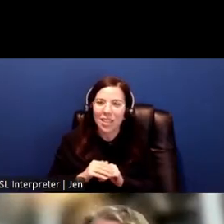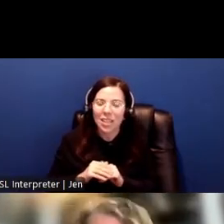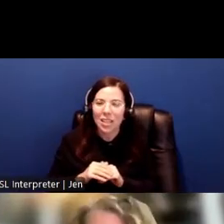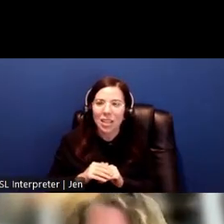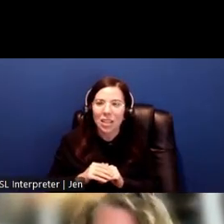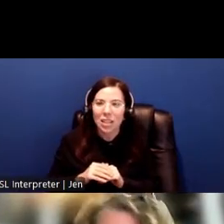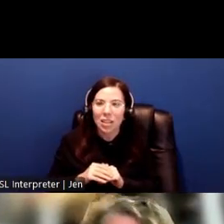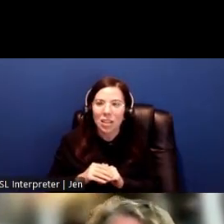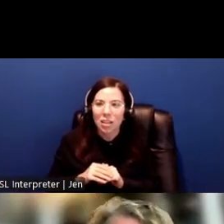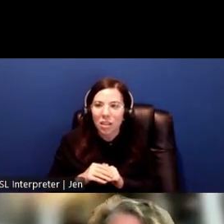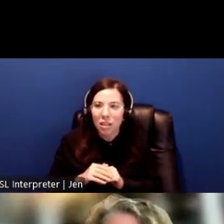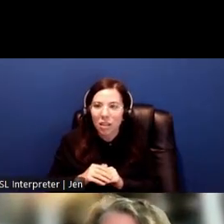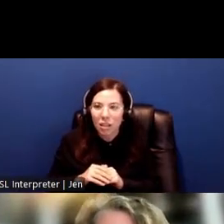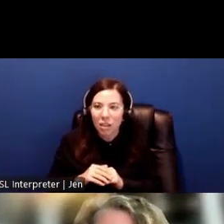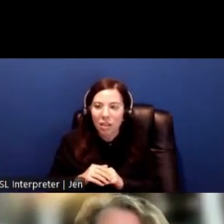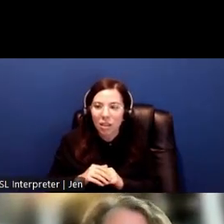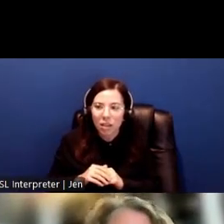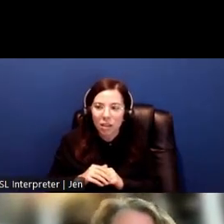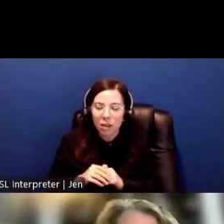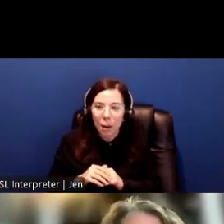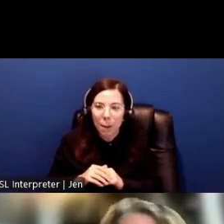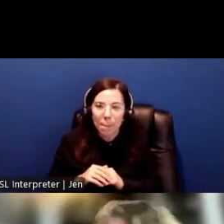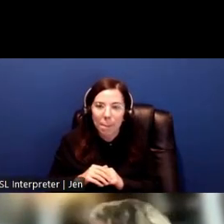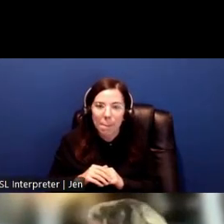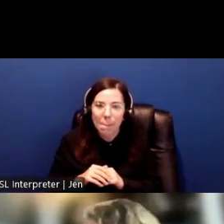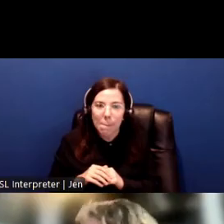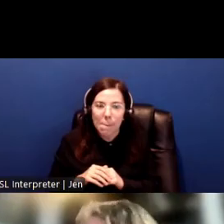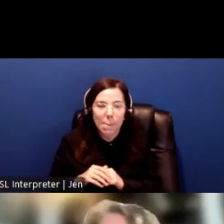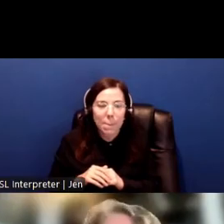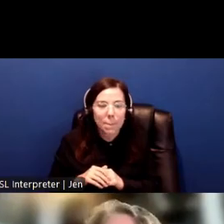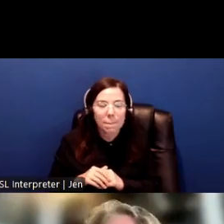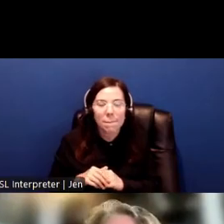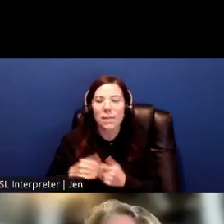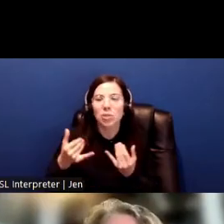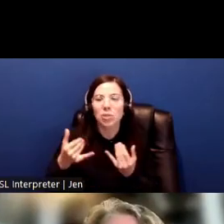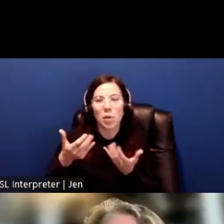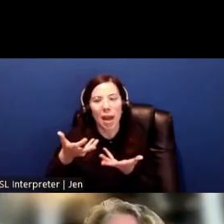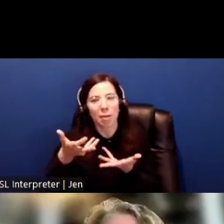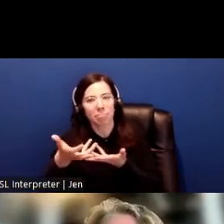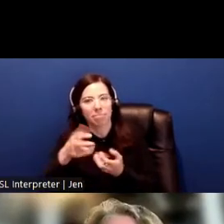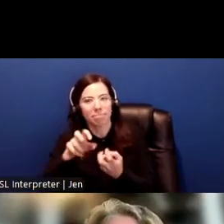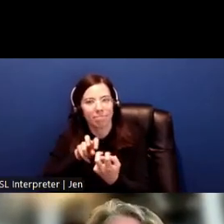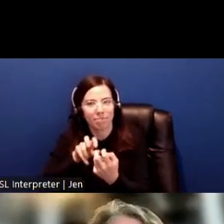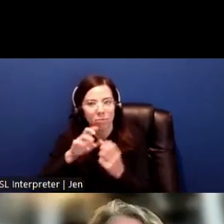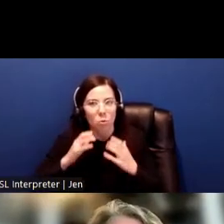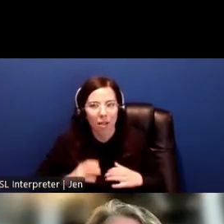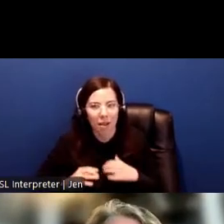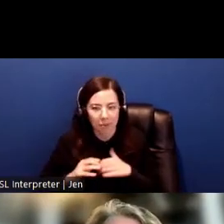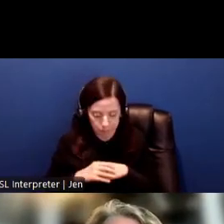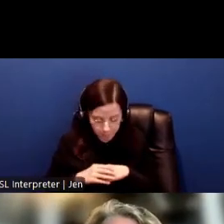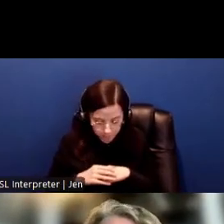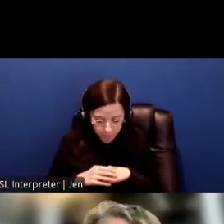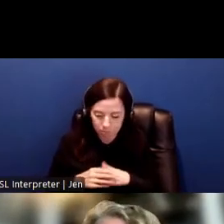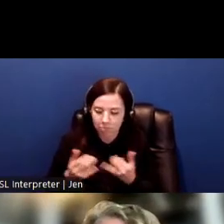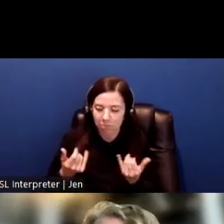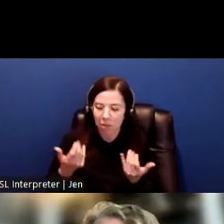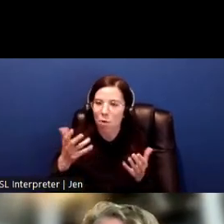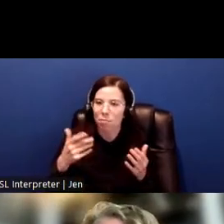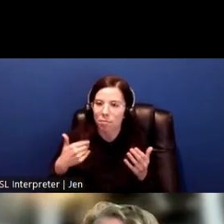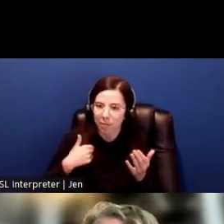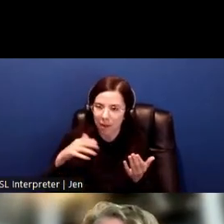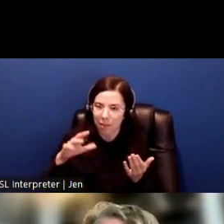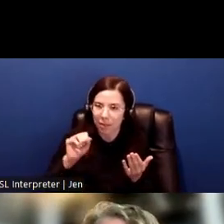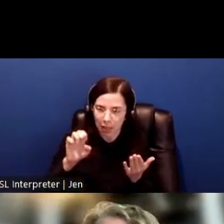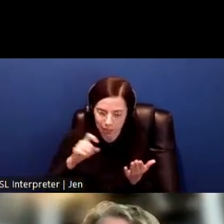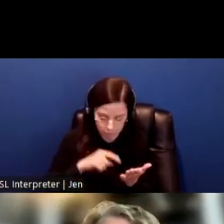So the first thing that you're going to want to do, so you're interfacing with your client, right? So you've gotten the case, right? So the first